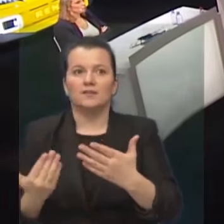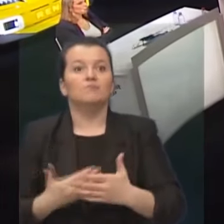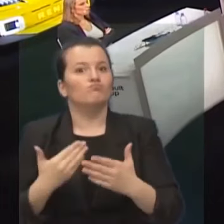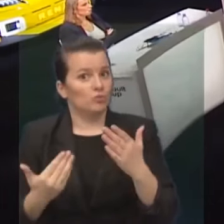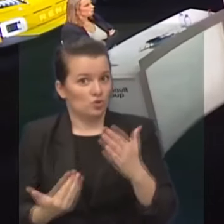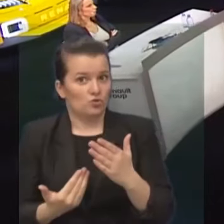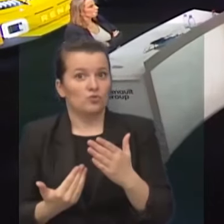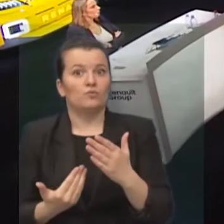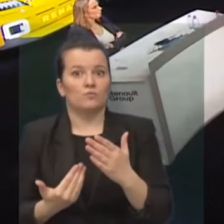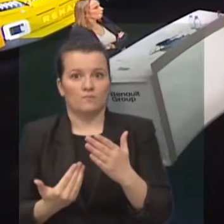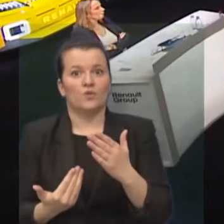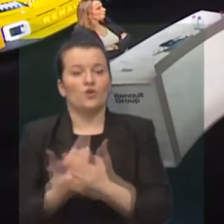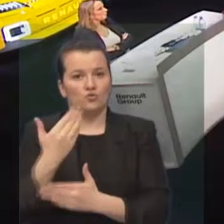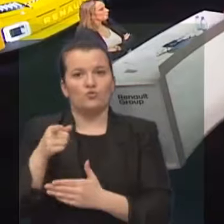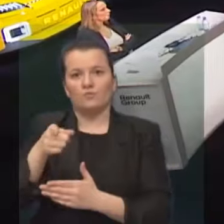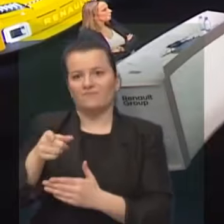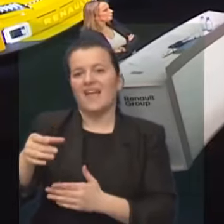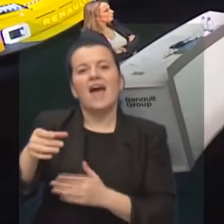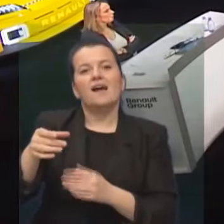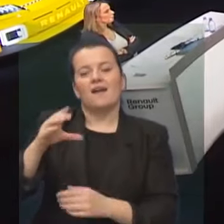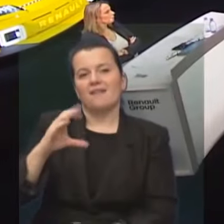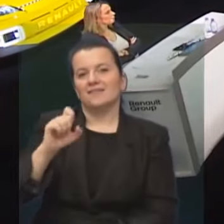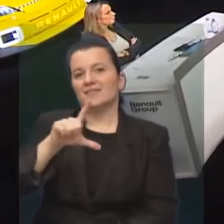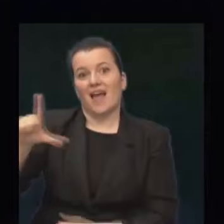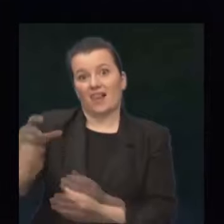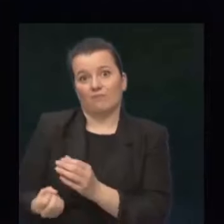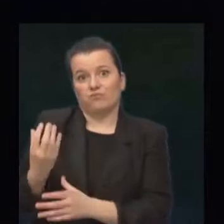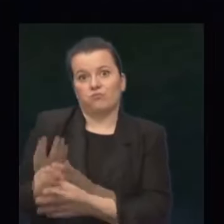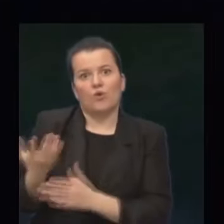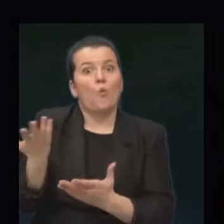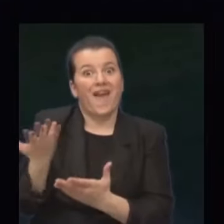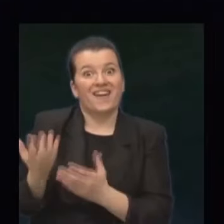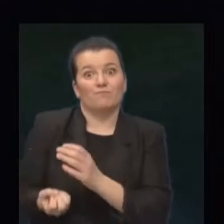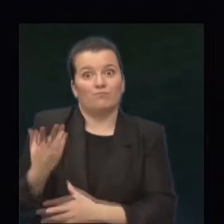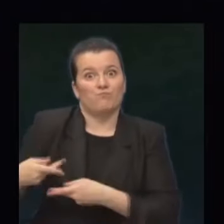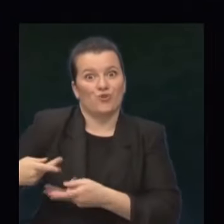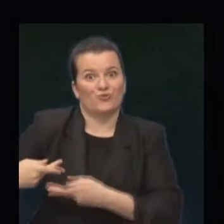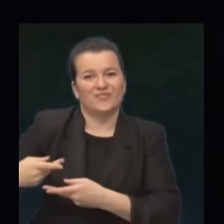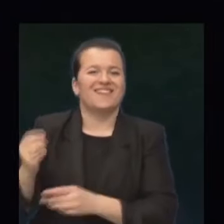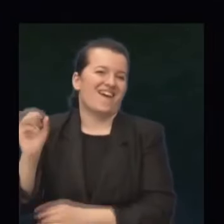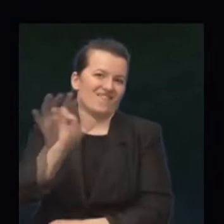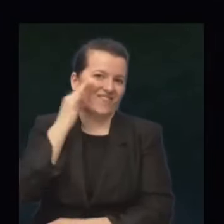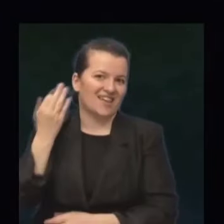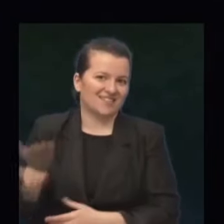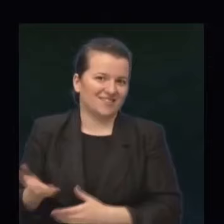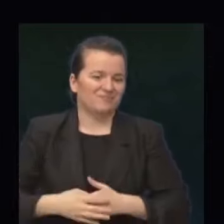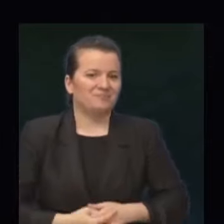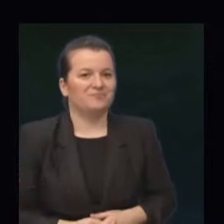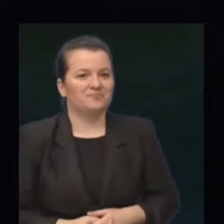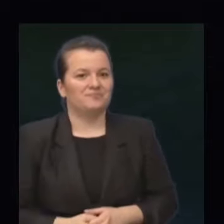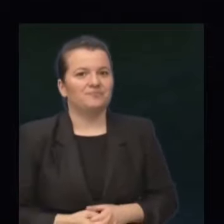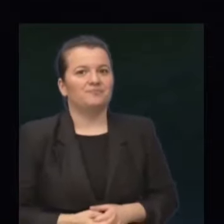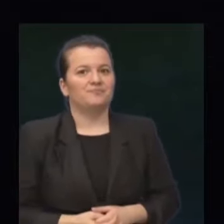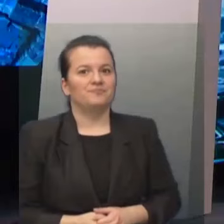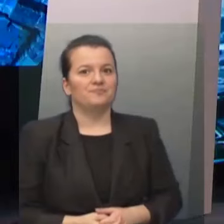fuel cells made in France. That's the first pole of excellence. But the second one is the Software République, which we've just launched. And what